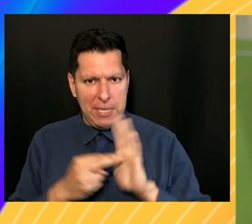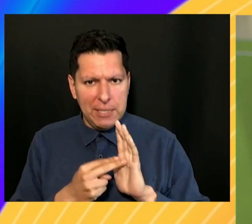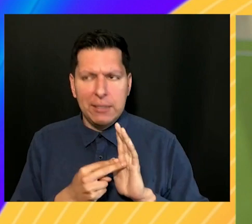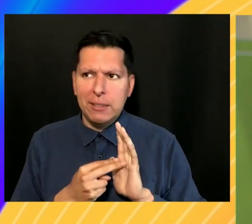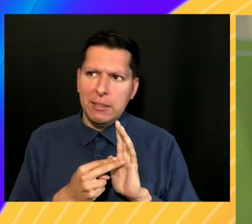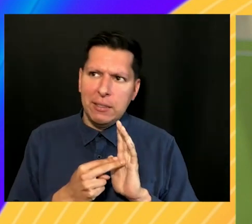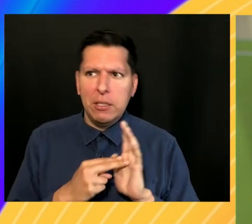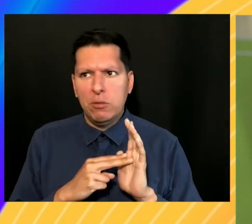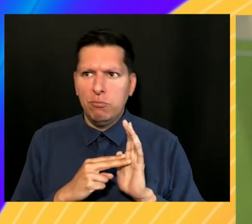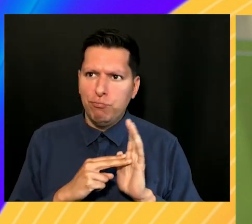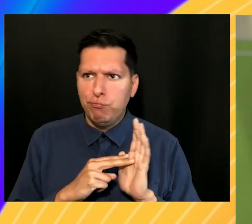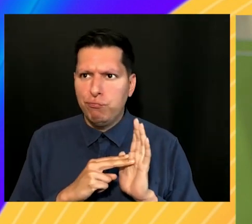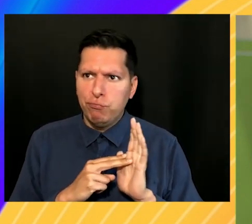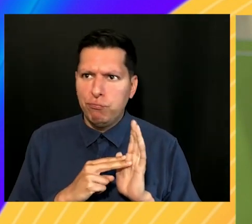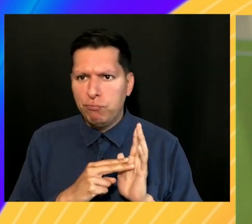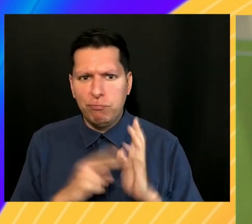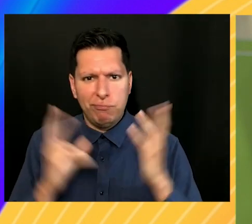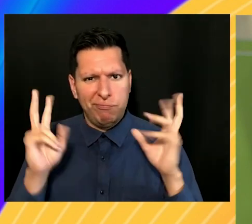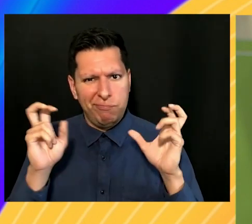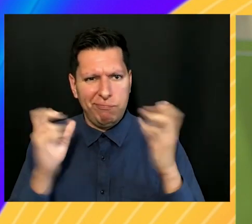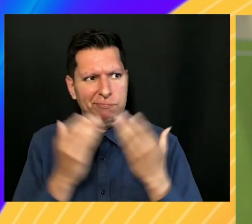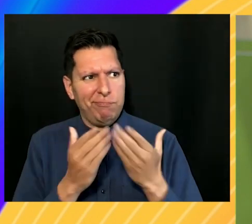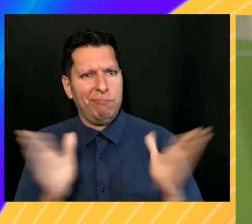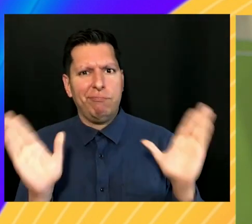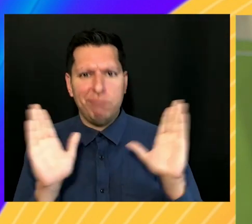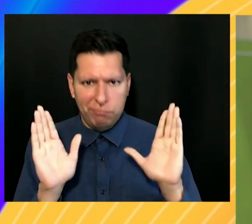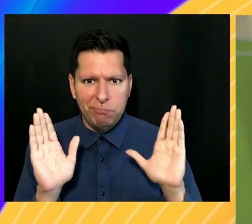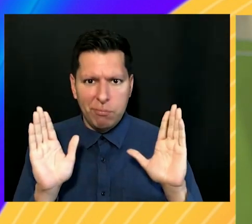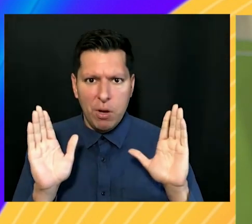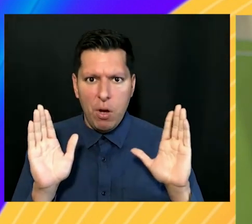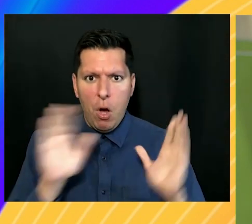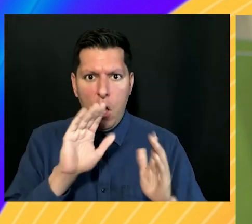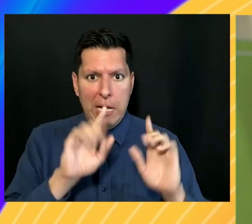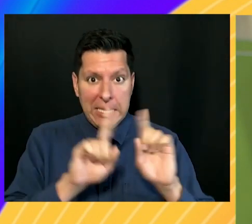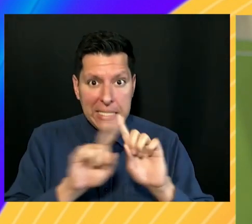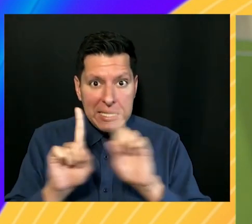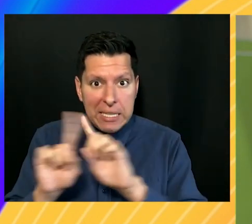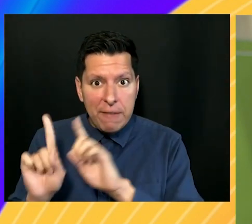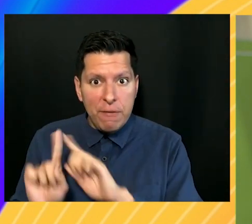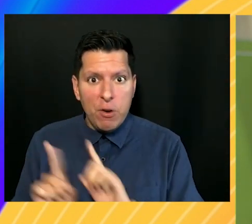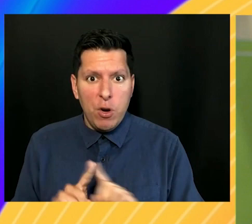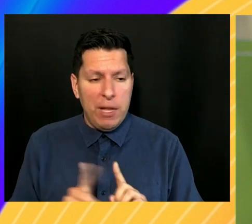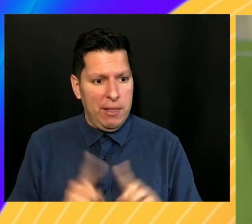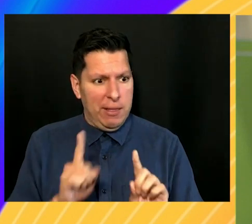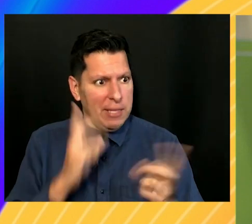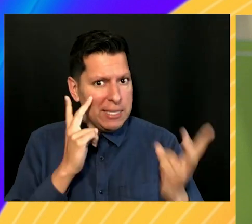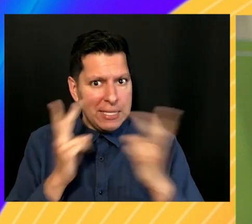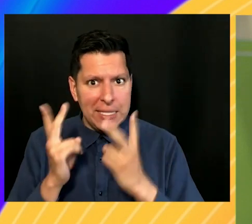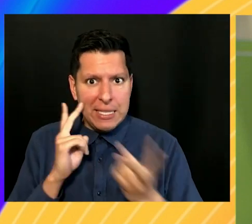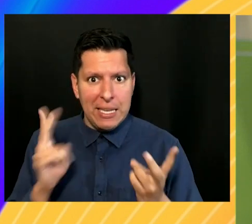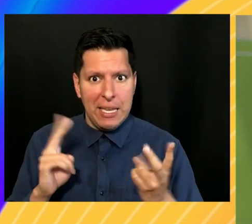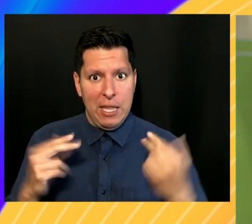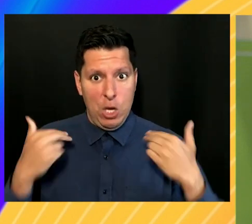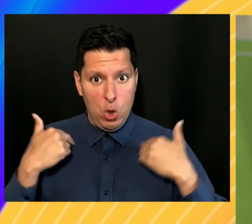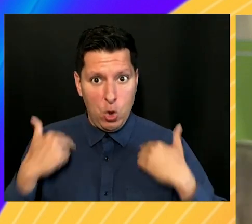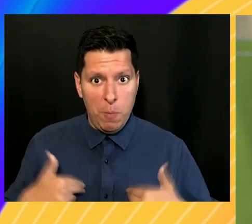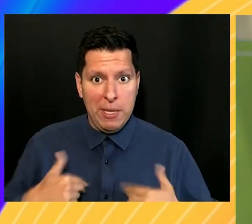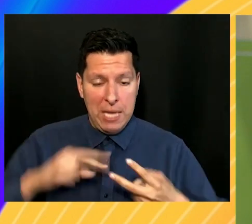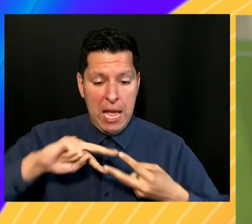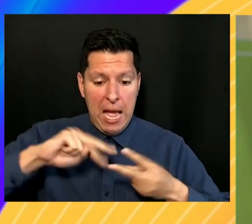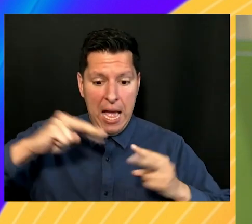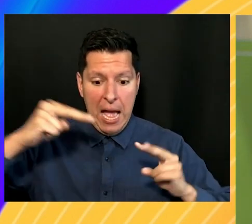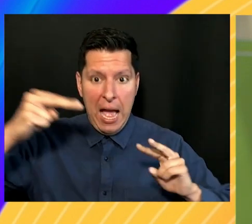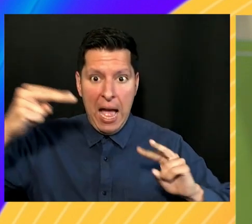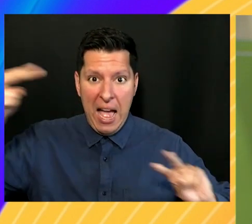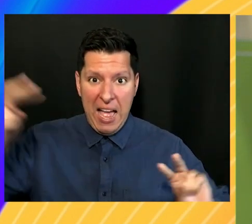a level set, the amount of bases that you can see that the human genome composes, if you were going to print them out on a piece